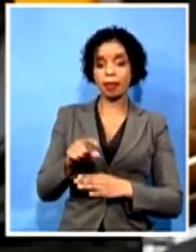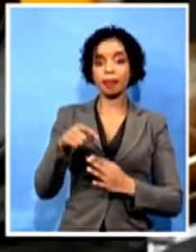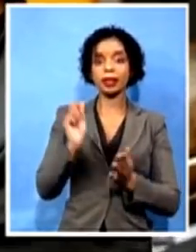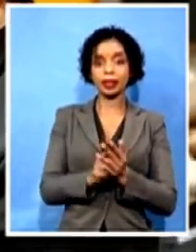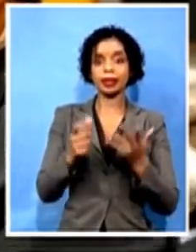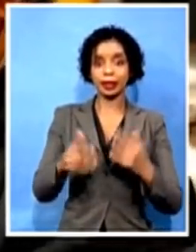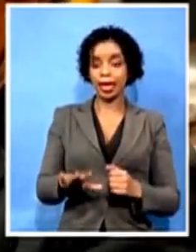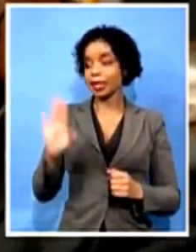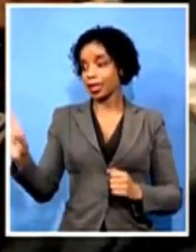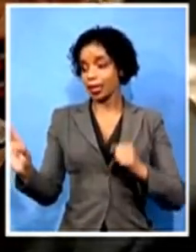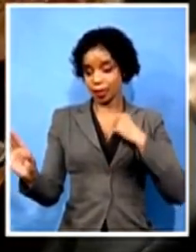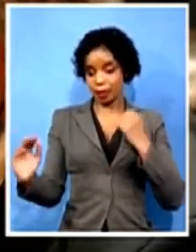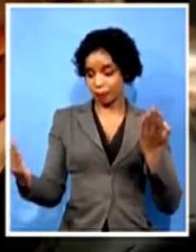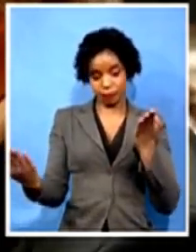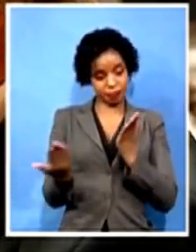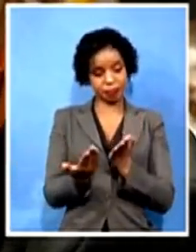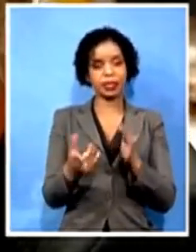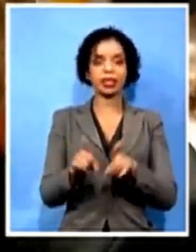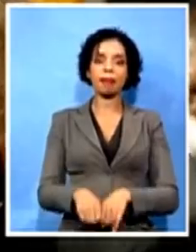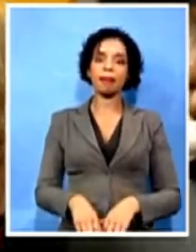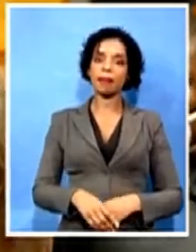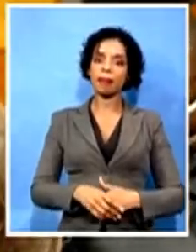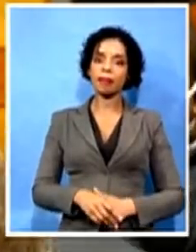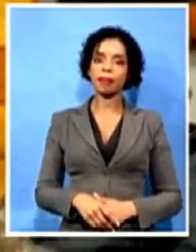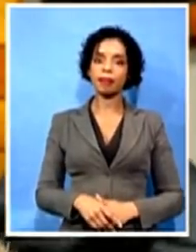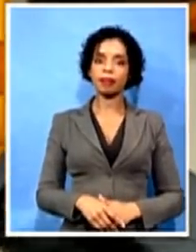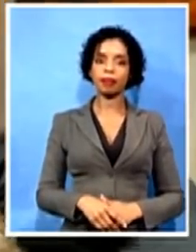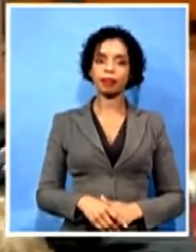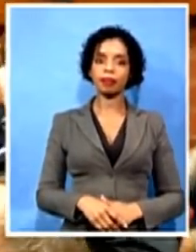this stage. Thank you, Mr. Agrizzi. Stand up for the moment. Did you understand?